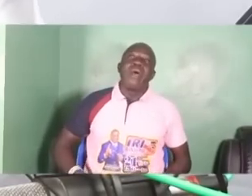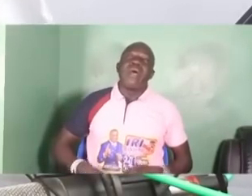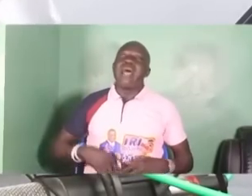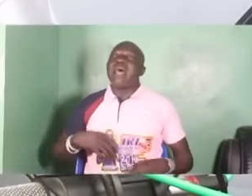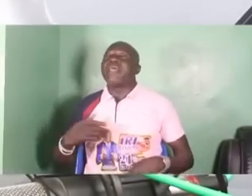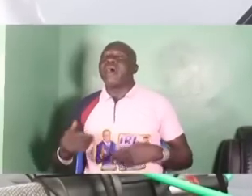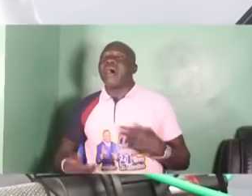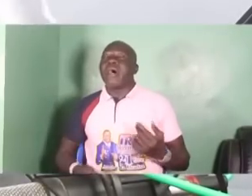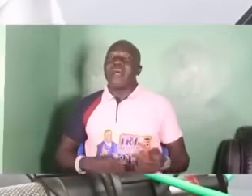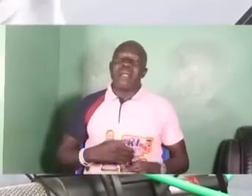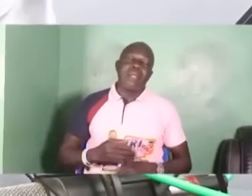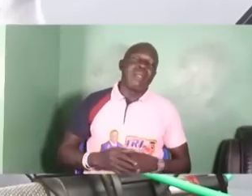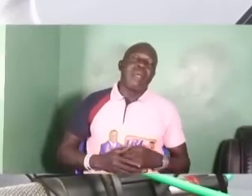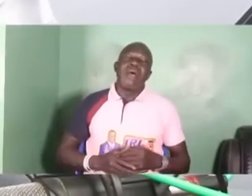eyo